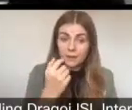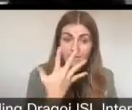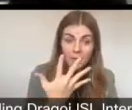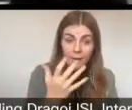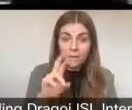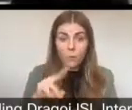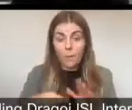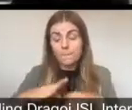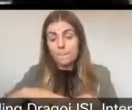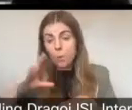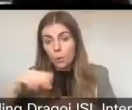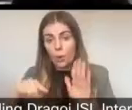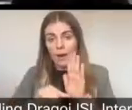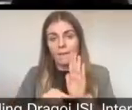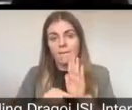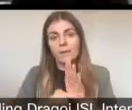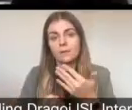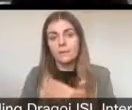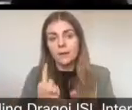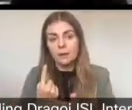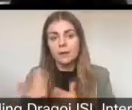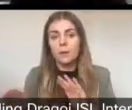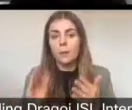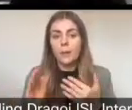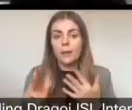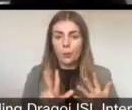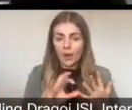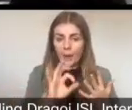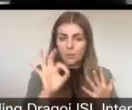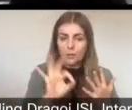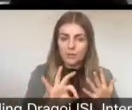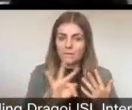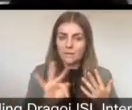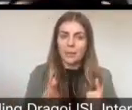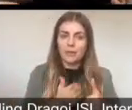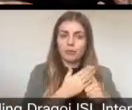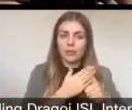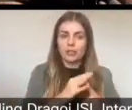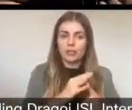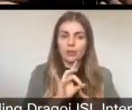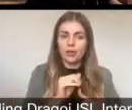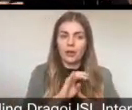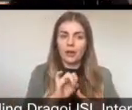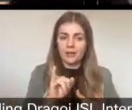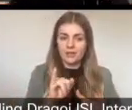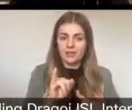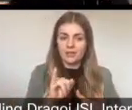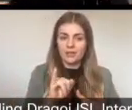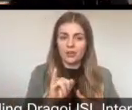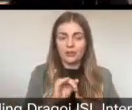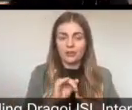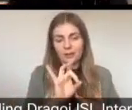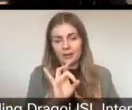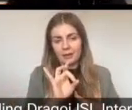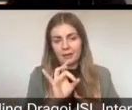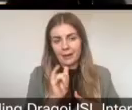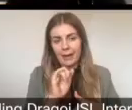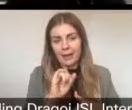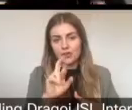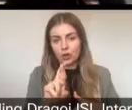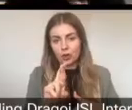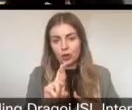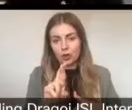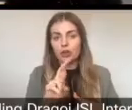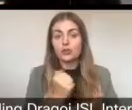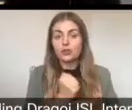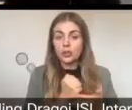events versus 8% by the original Kaiser Permanente study. So poverty, we as a society create poverty,